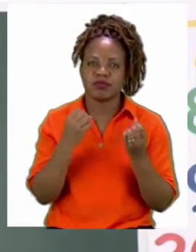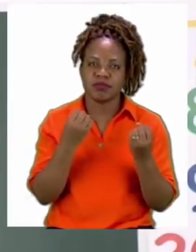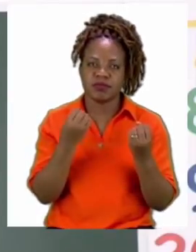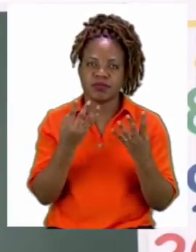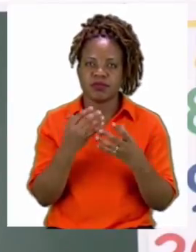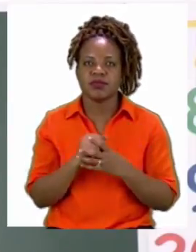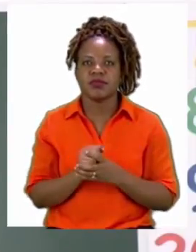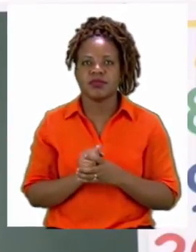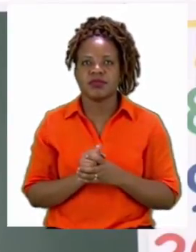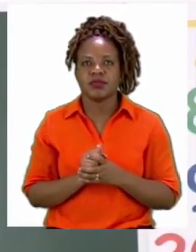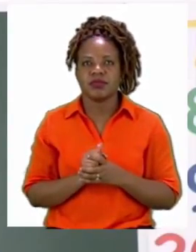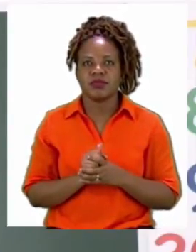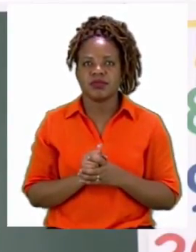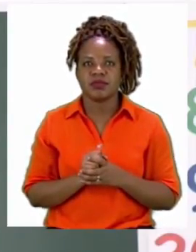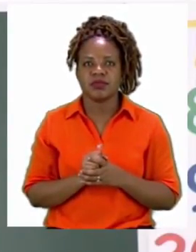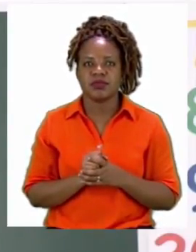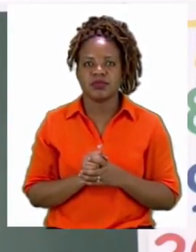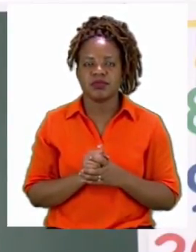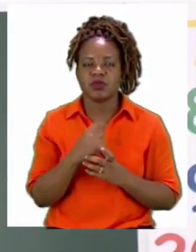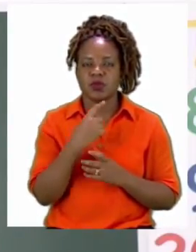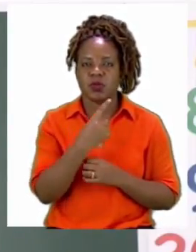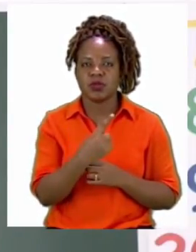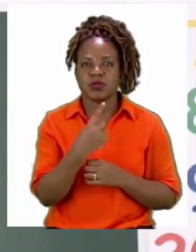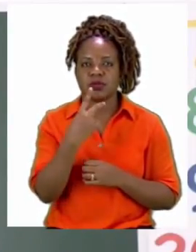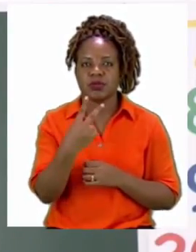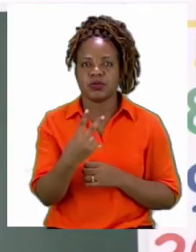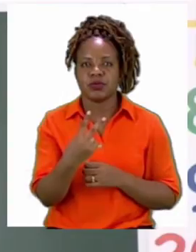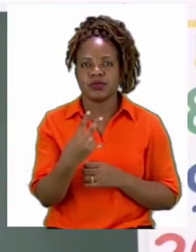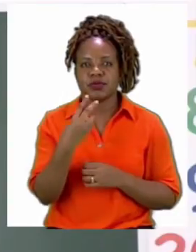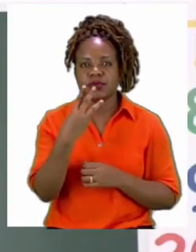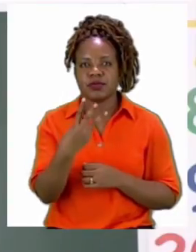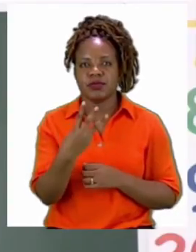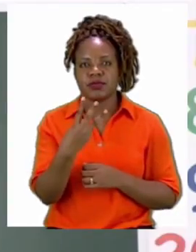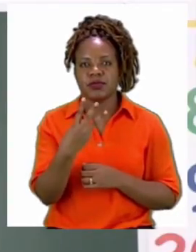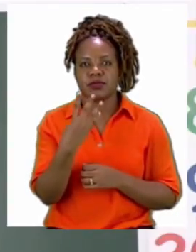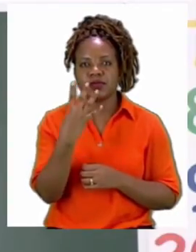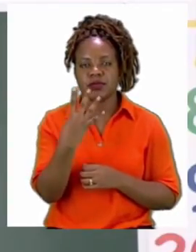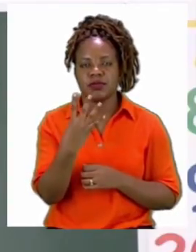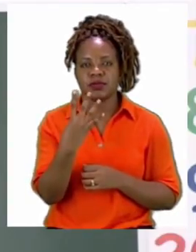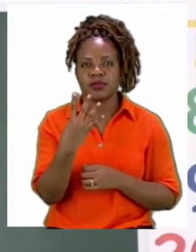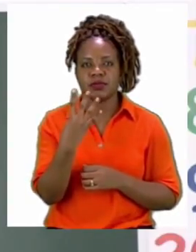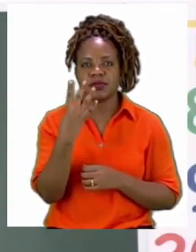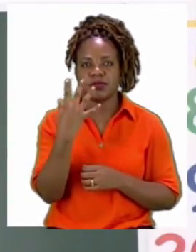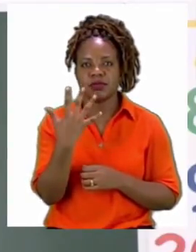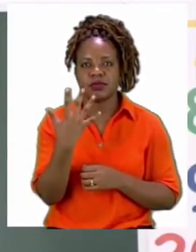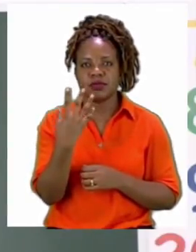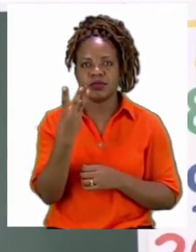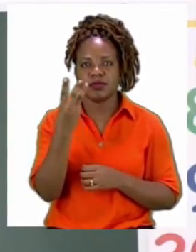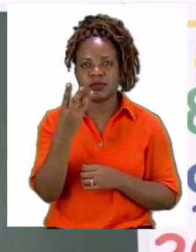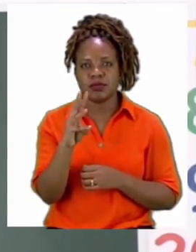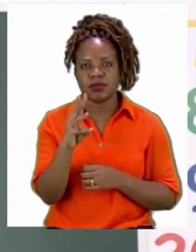all together. Let's count. 1, 2, 3, 4,